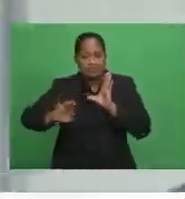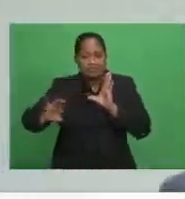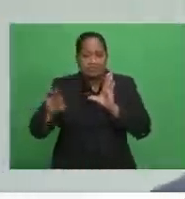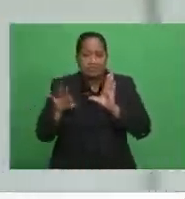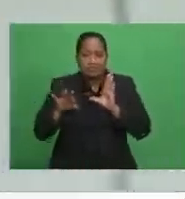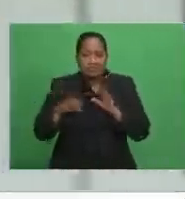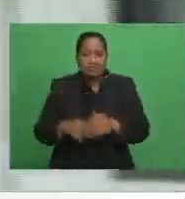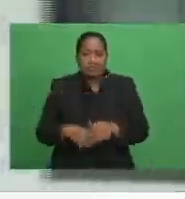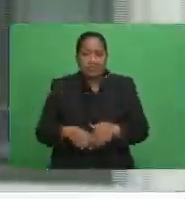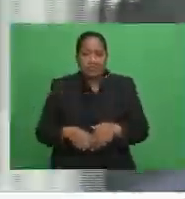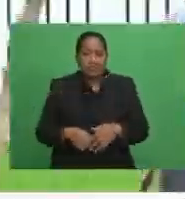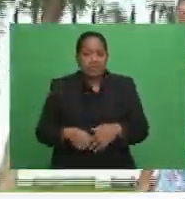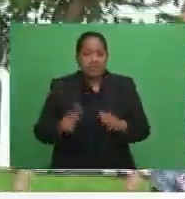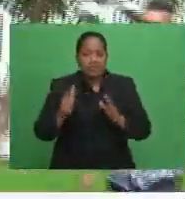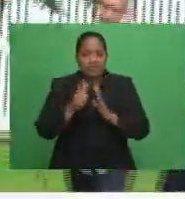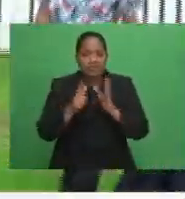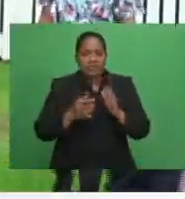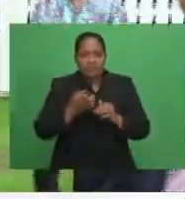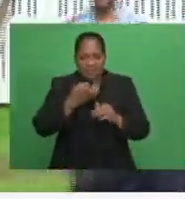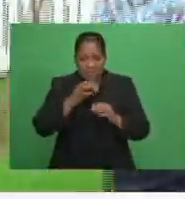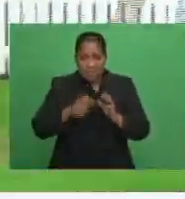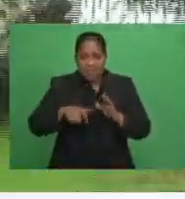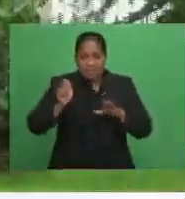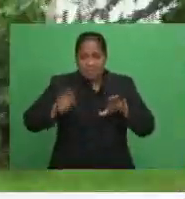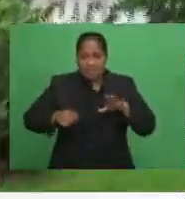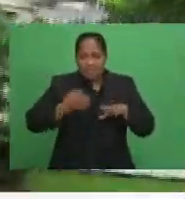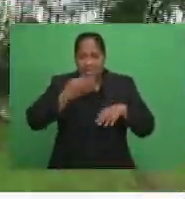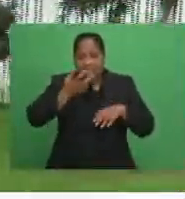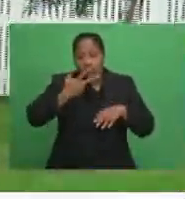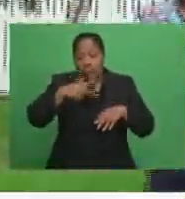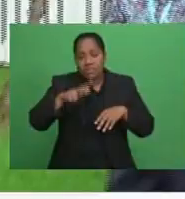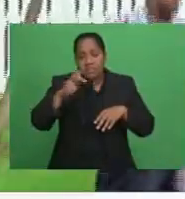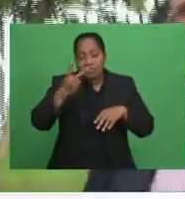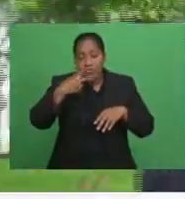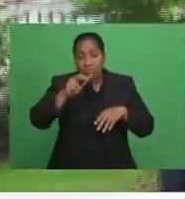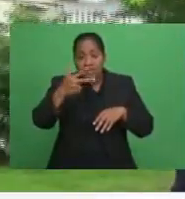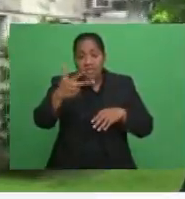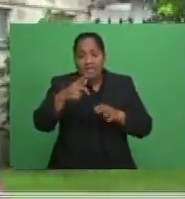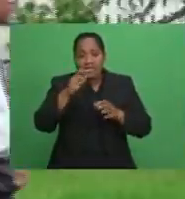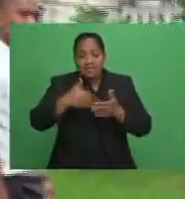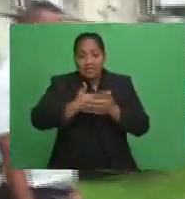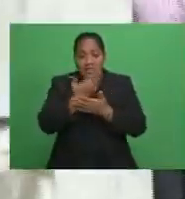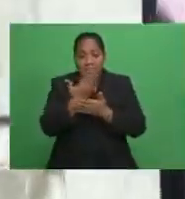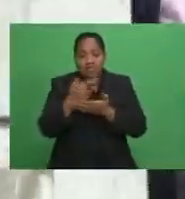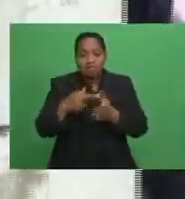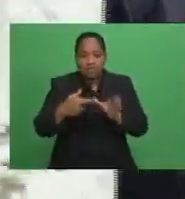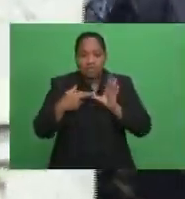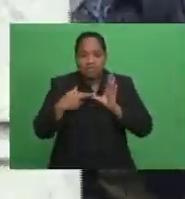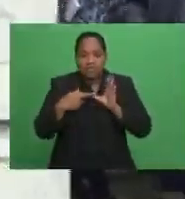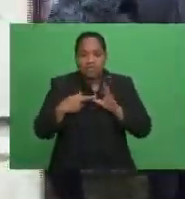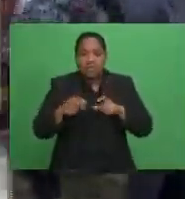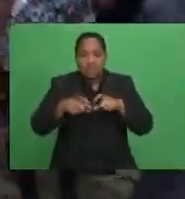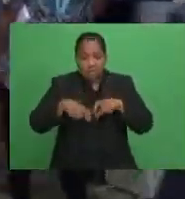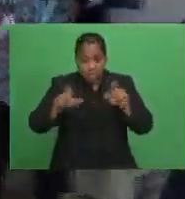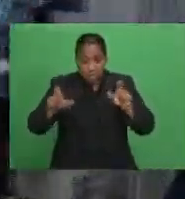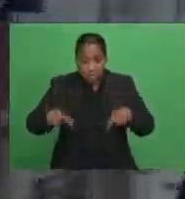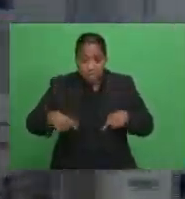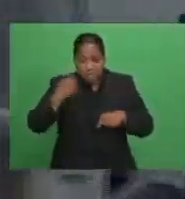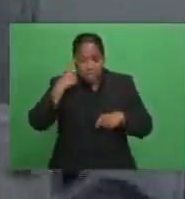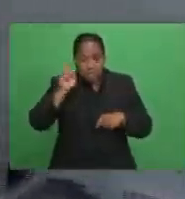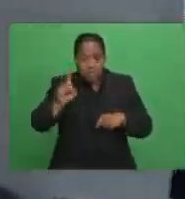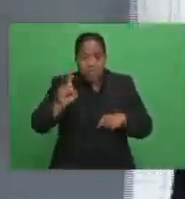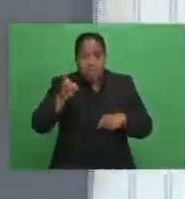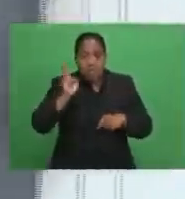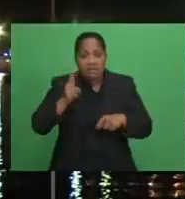asked for 28 days to respond and also to speak to all the witnesses in the case. The matter will be called on the 14th of next